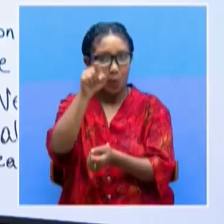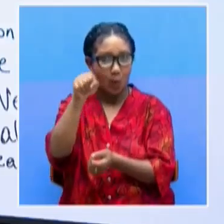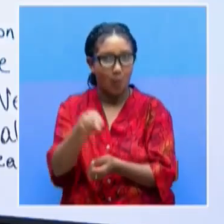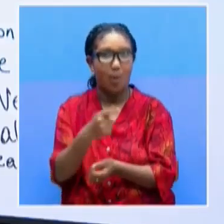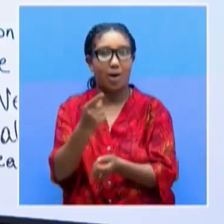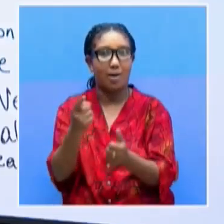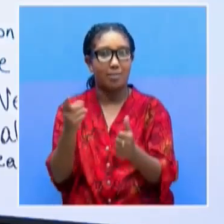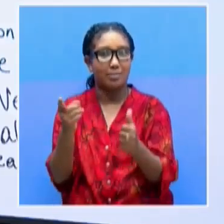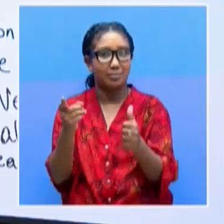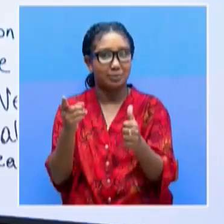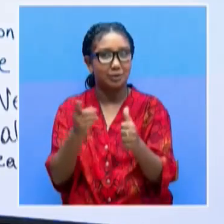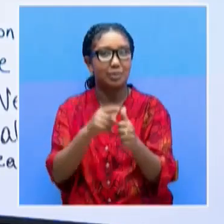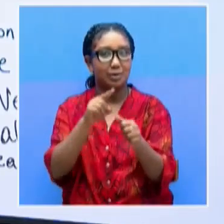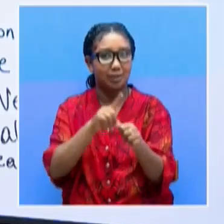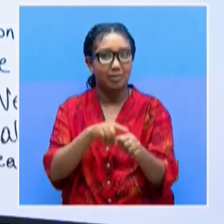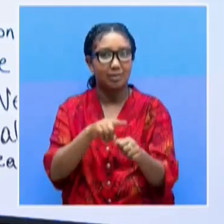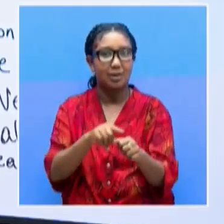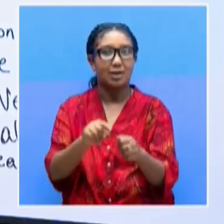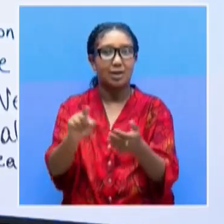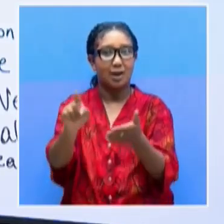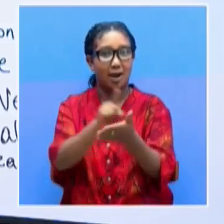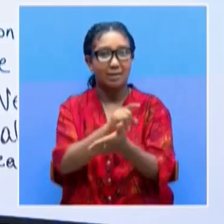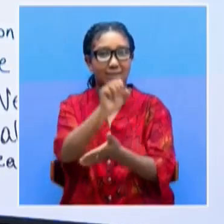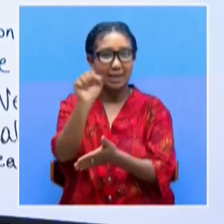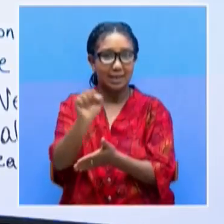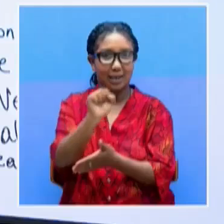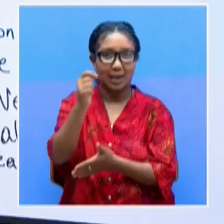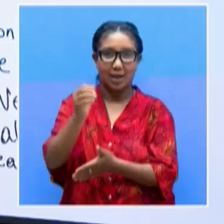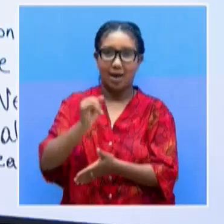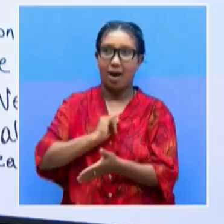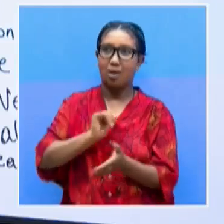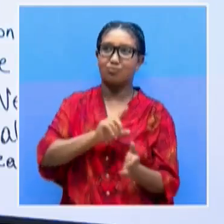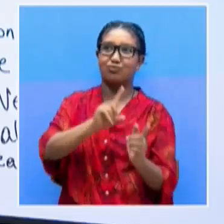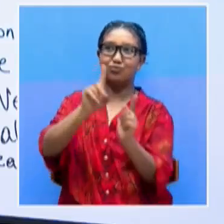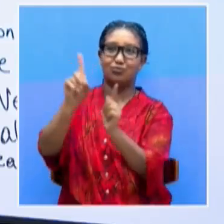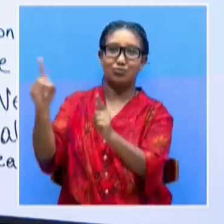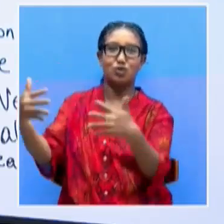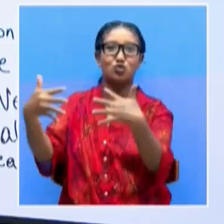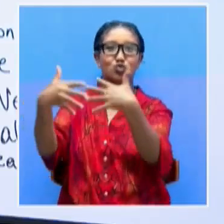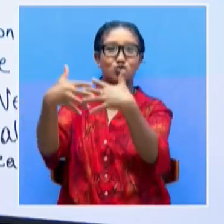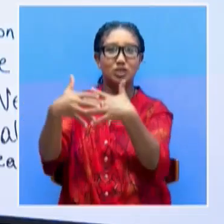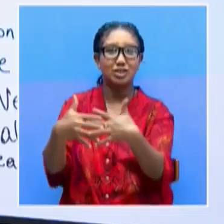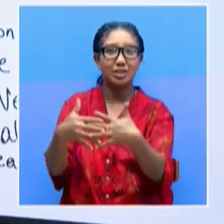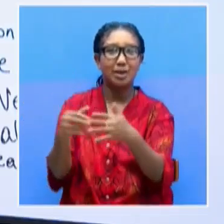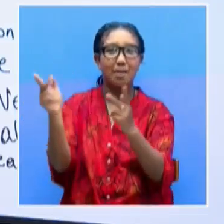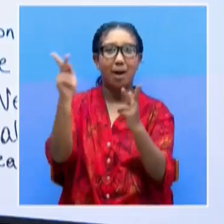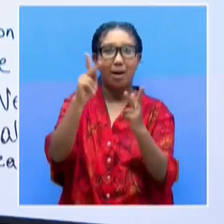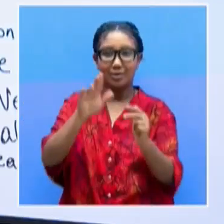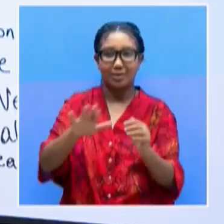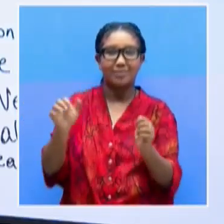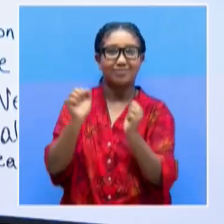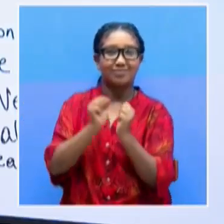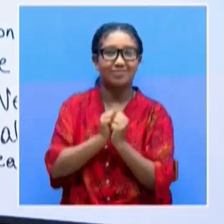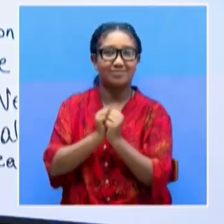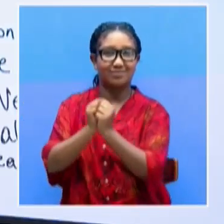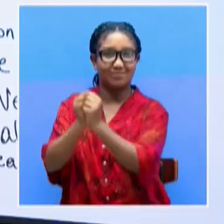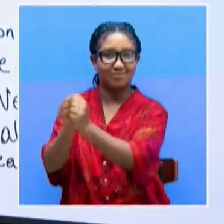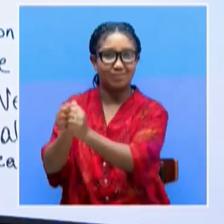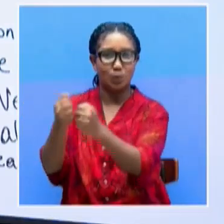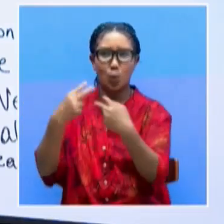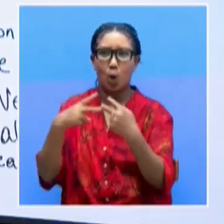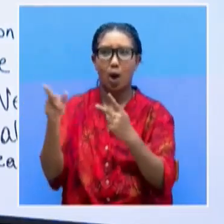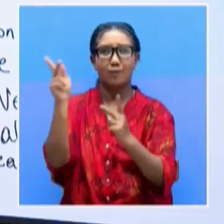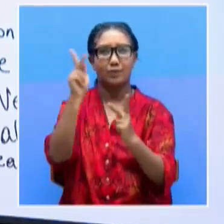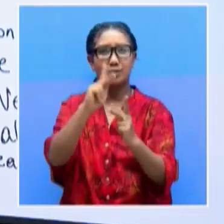I began with the time adverb, last Sunday, I went to Unity Park with my son. We have